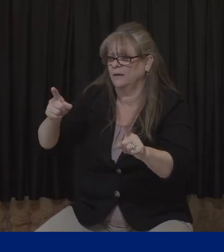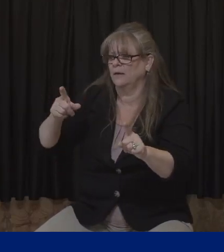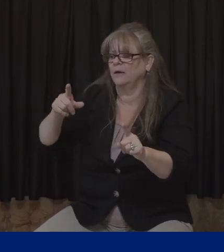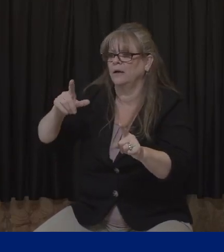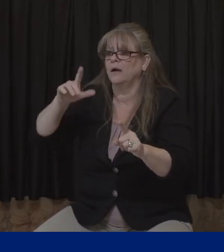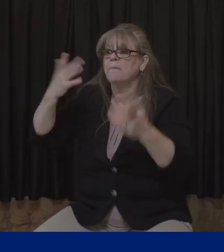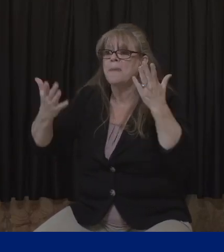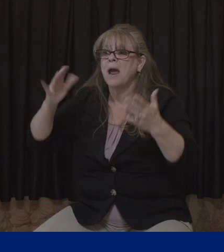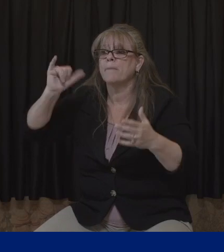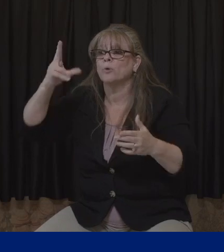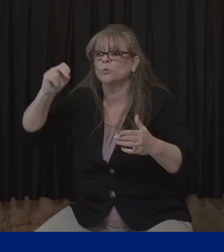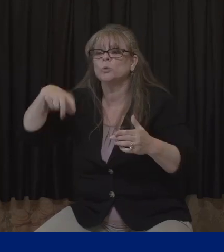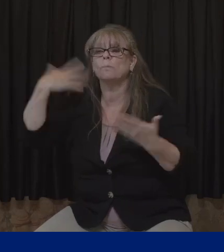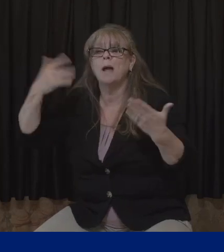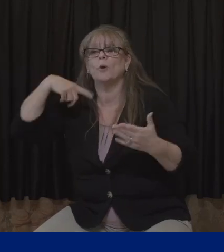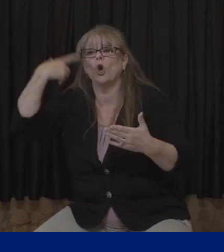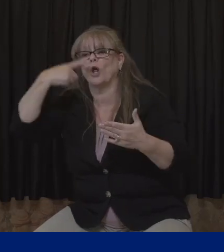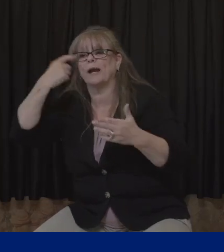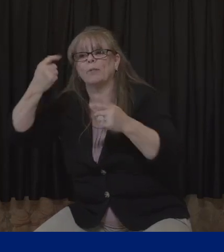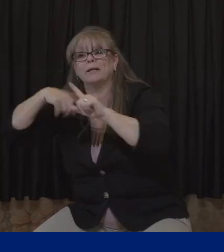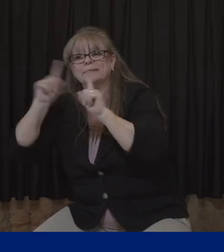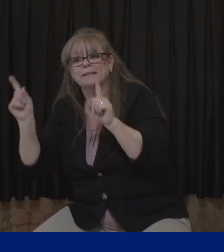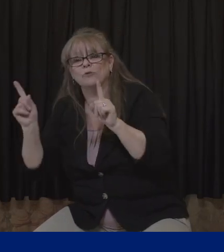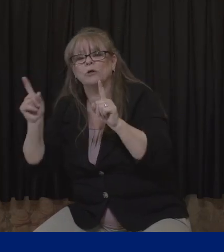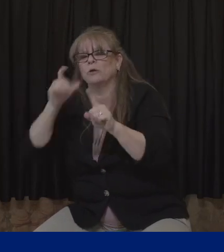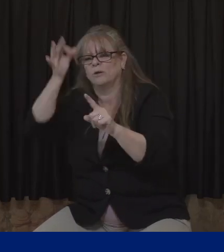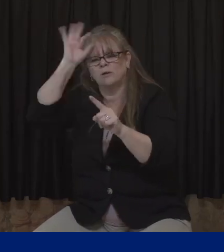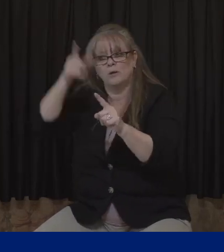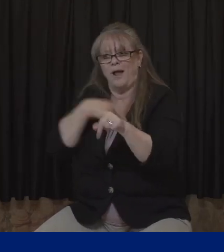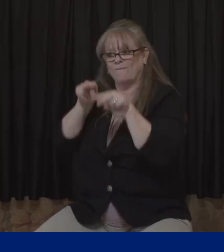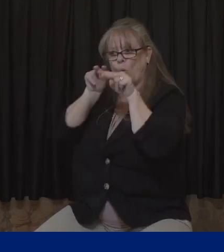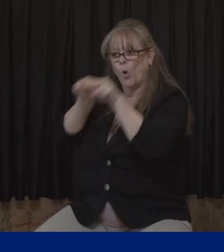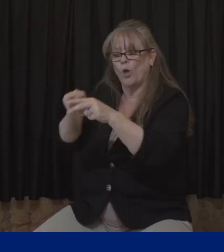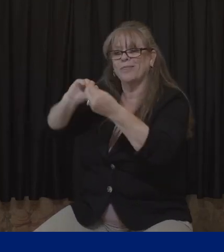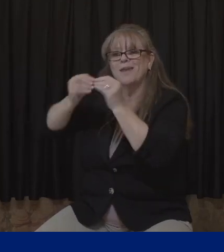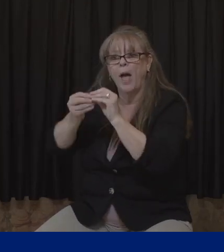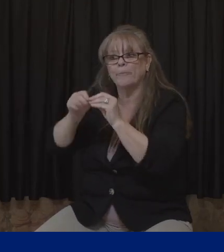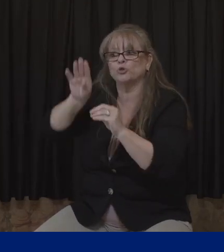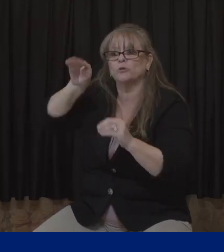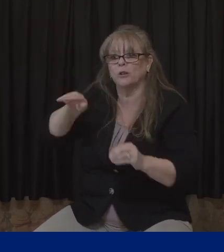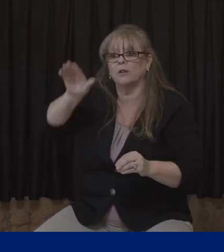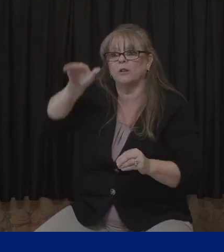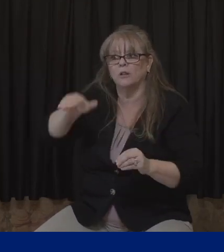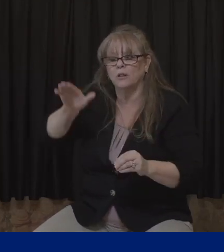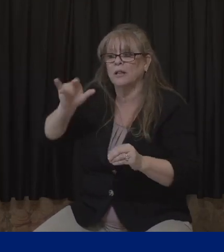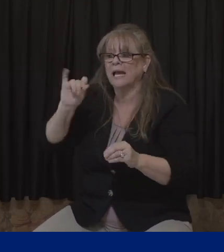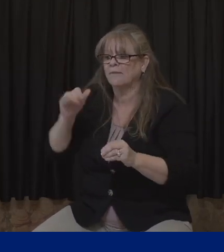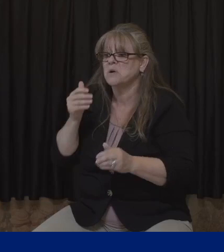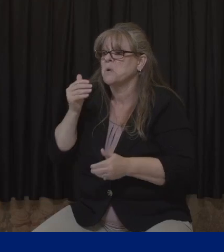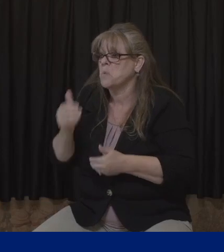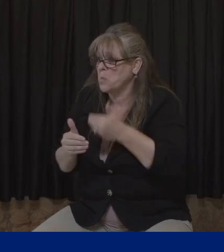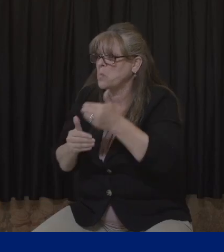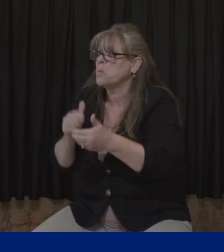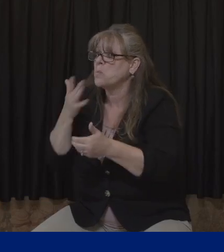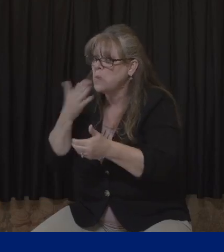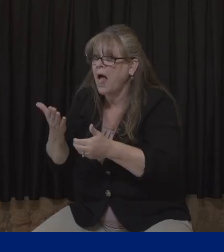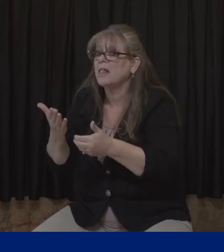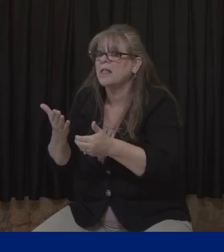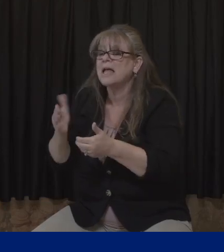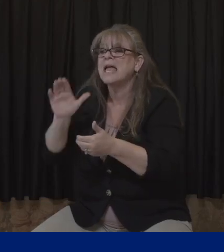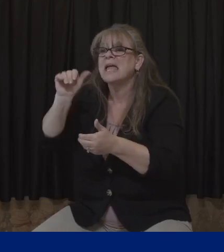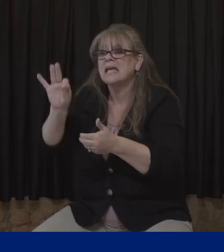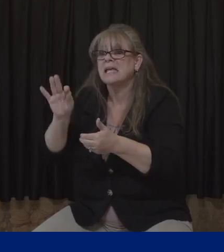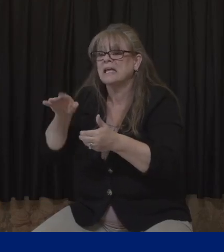early indicators, based on the caseload, based on the scaling up of the testing and tracing, and our success in keeping our most vulnerable